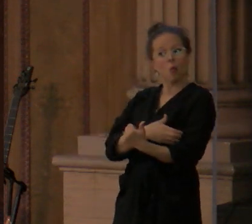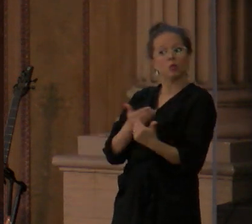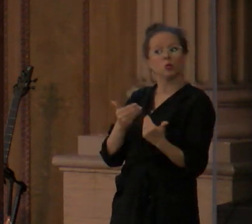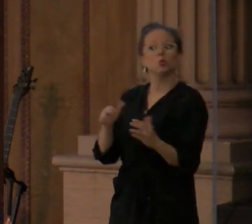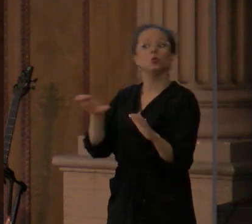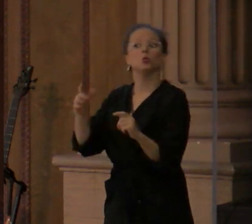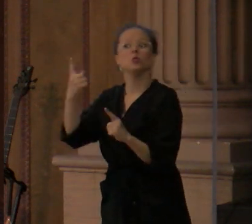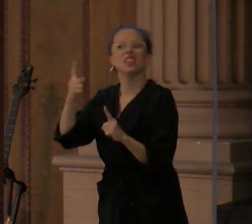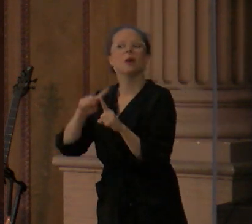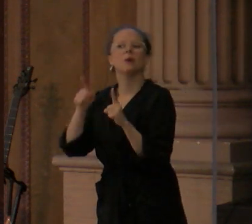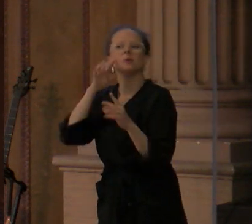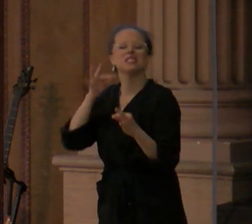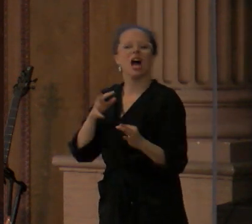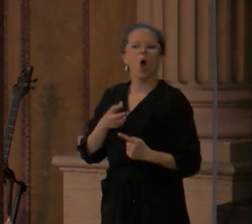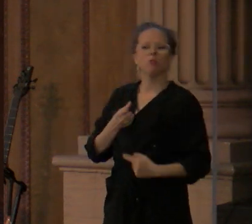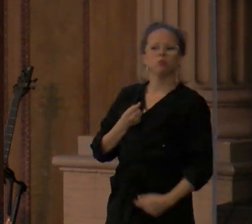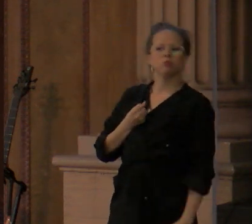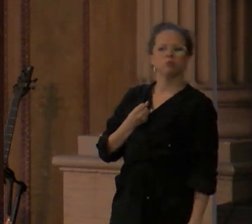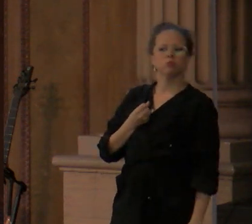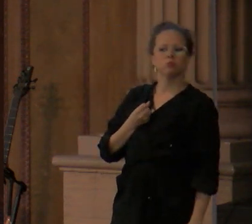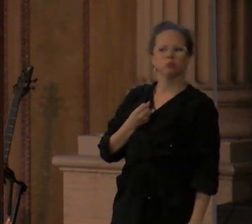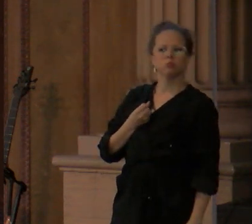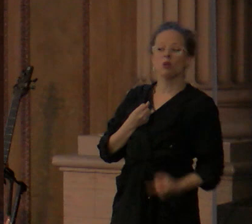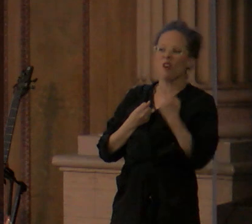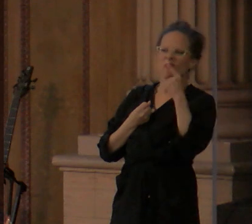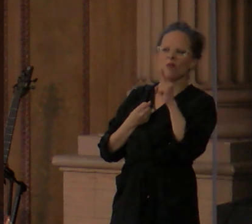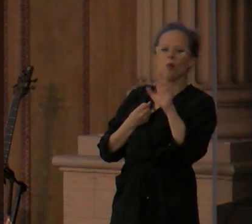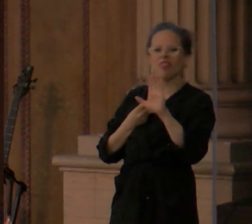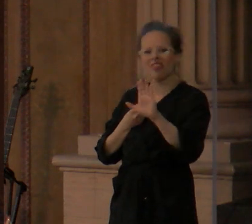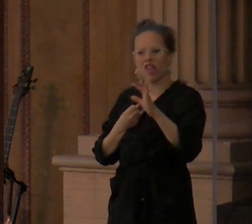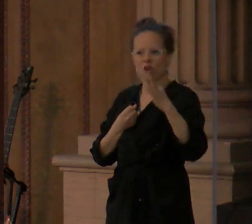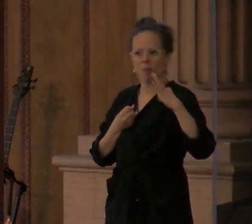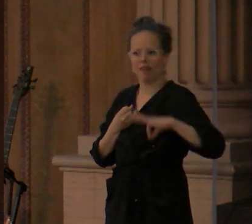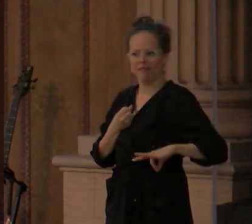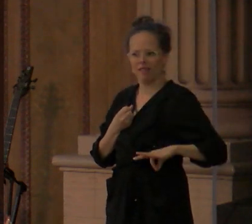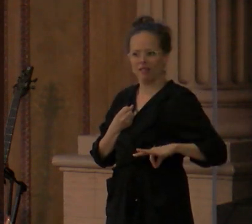for the benefit of someone else because you trust God.